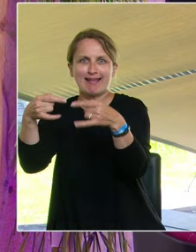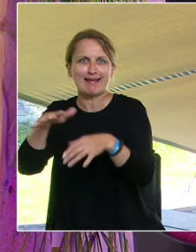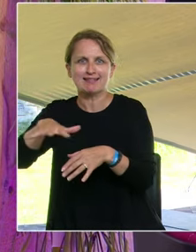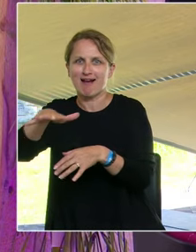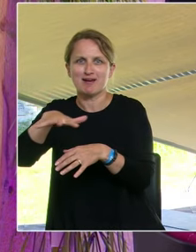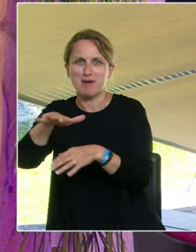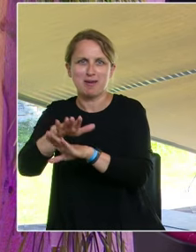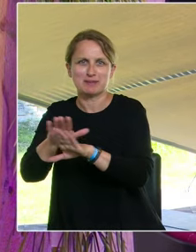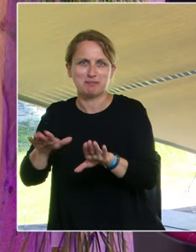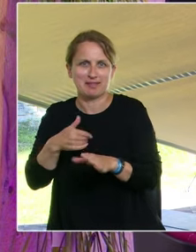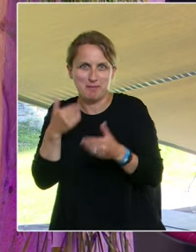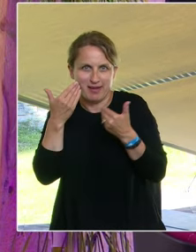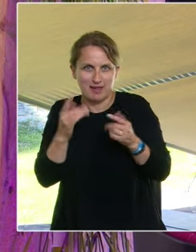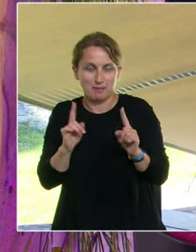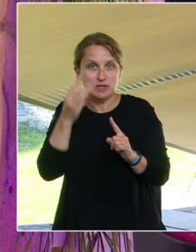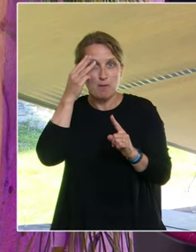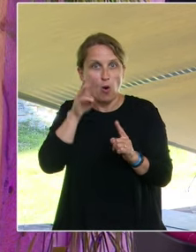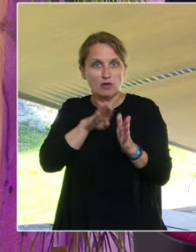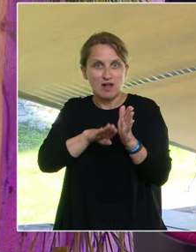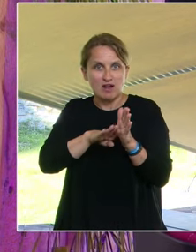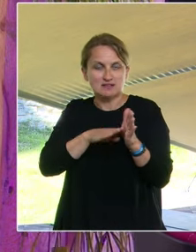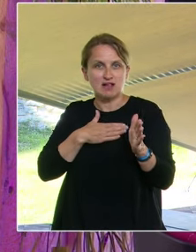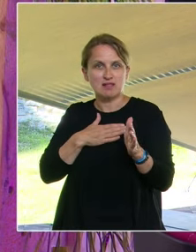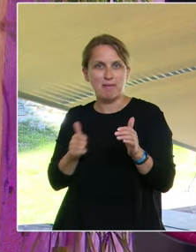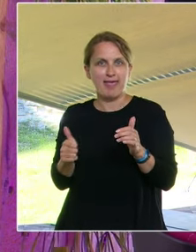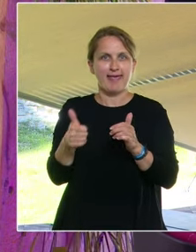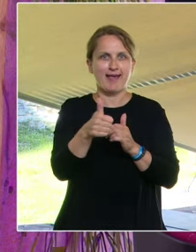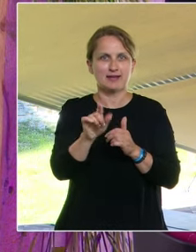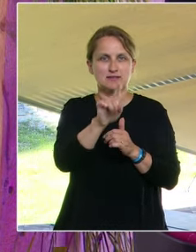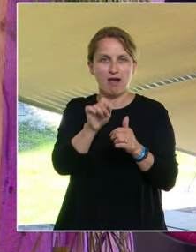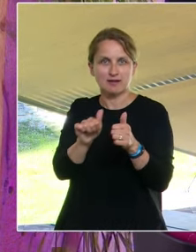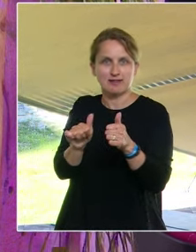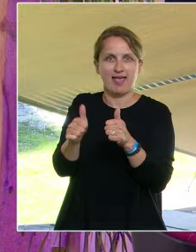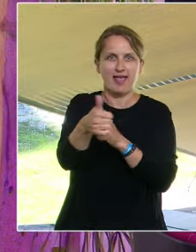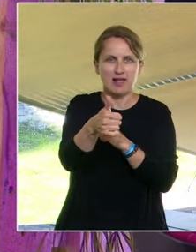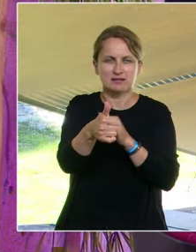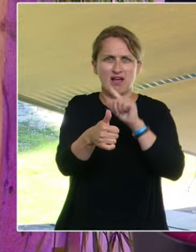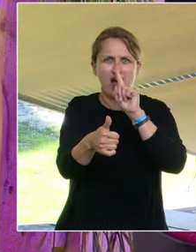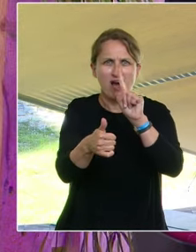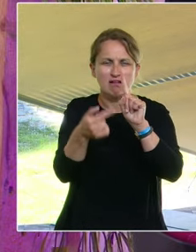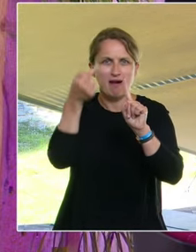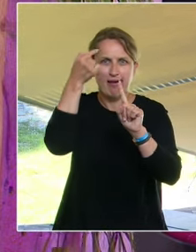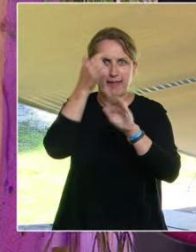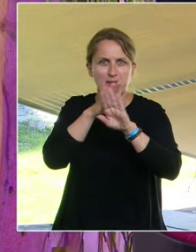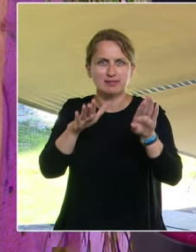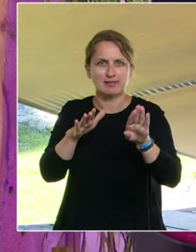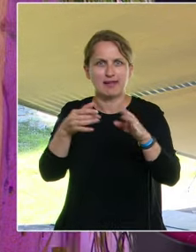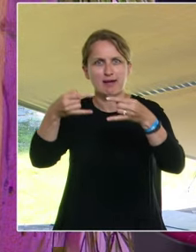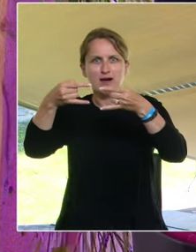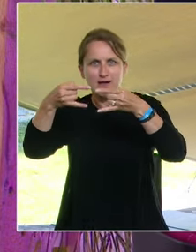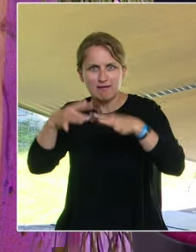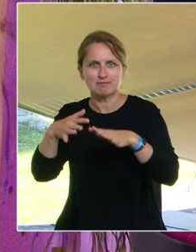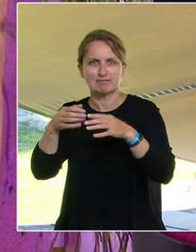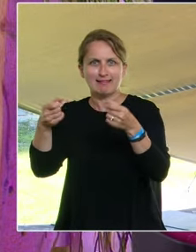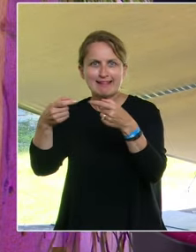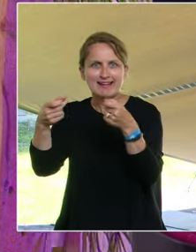I don't know what's happened with us, but this is the truth. So in fashion there hasn't been so much digital movements